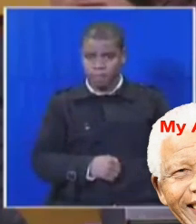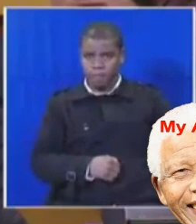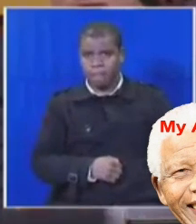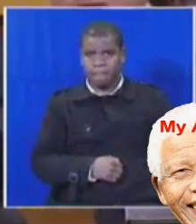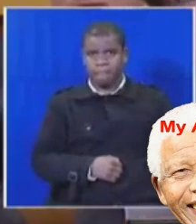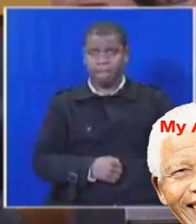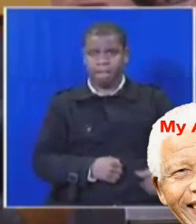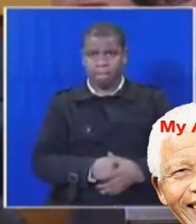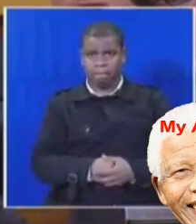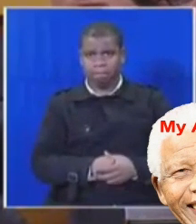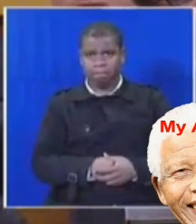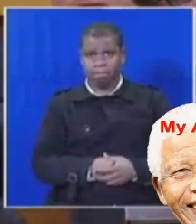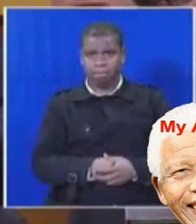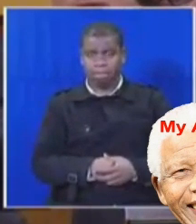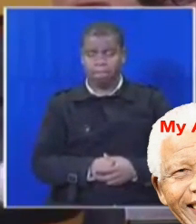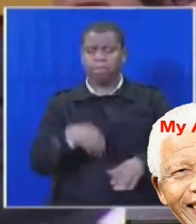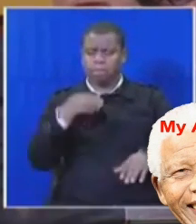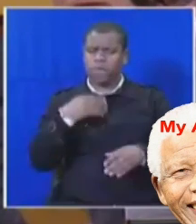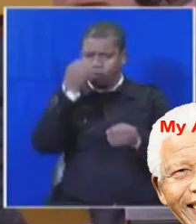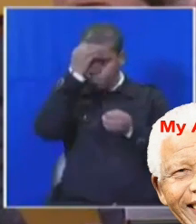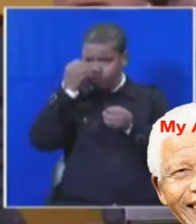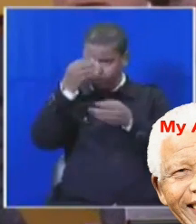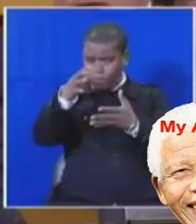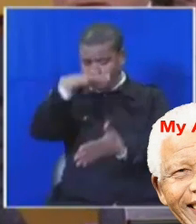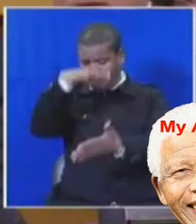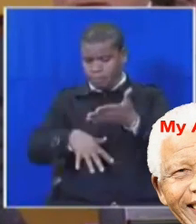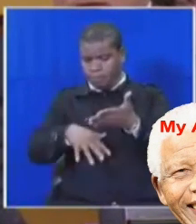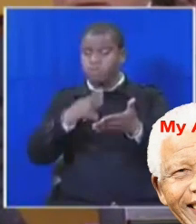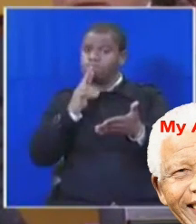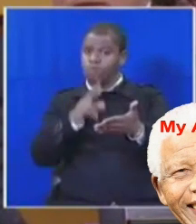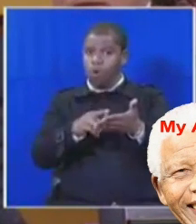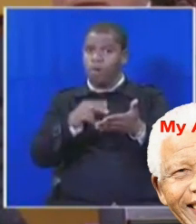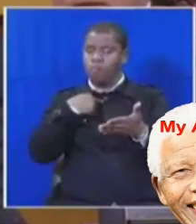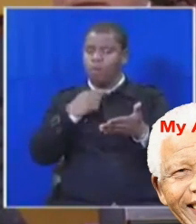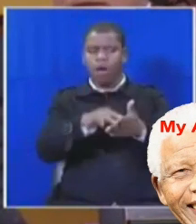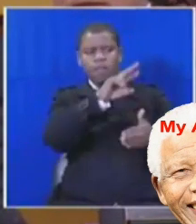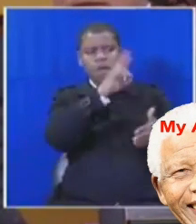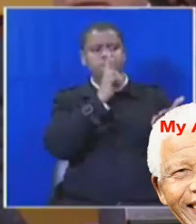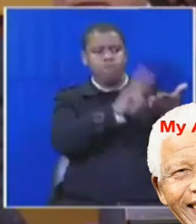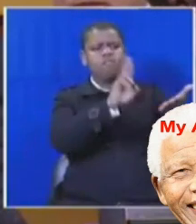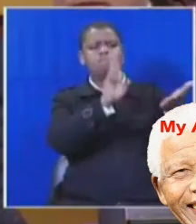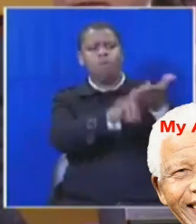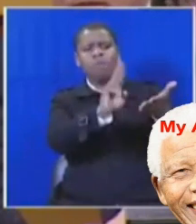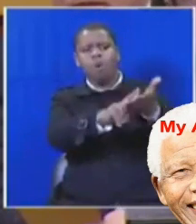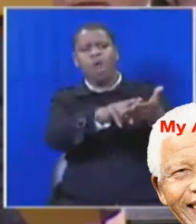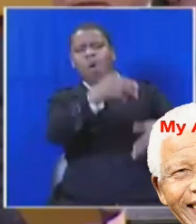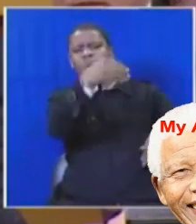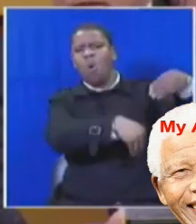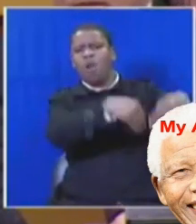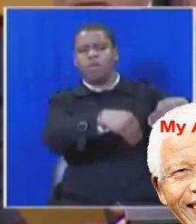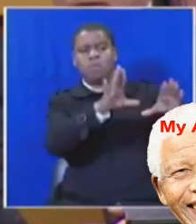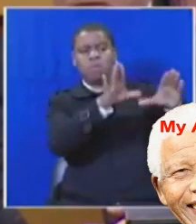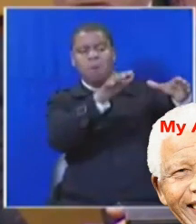question. Can you outline exactly what that report said and how it compares to all of the other reports of corruption in ANC